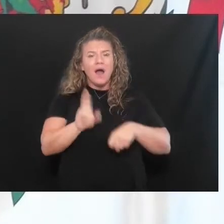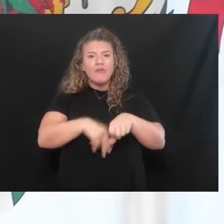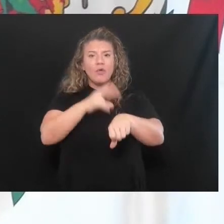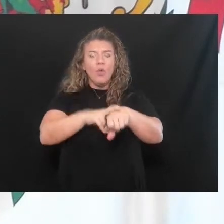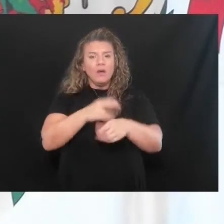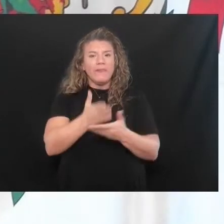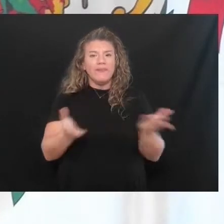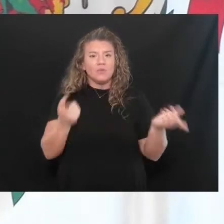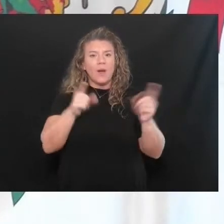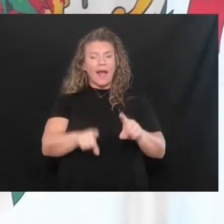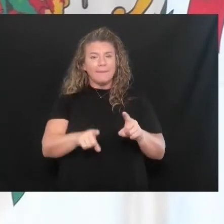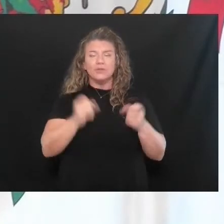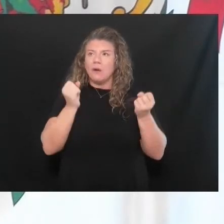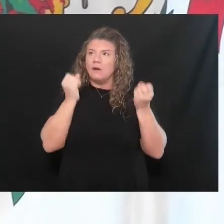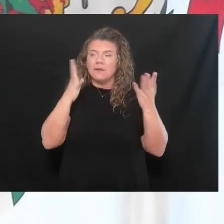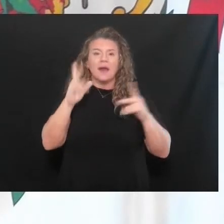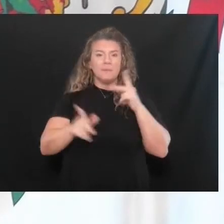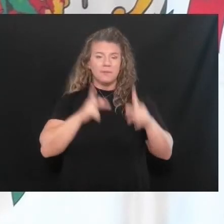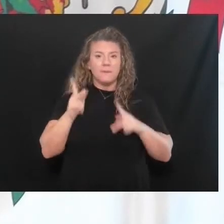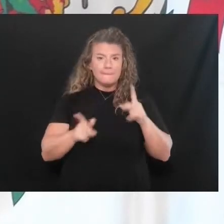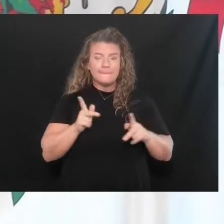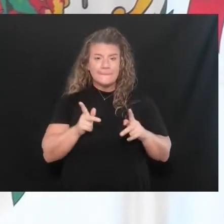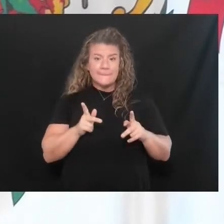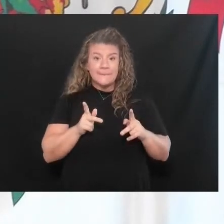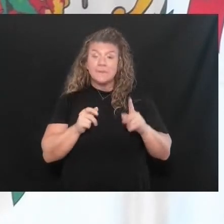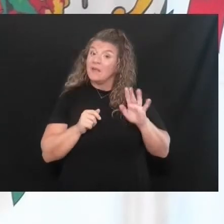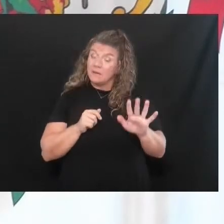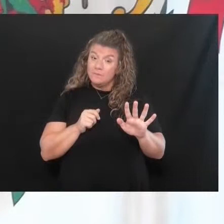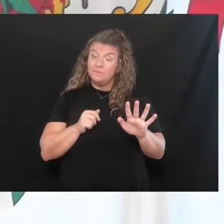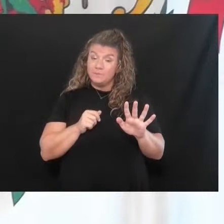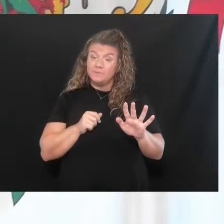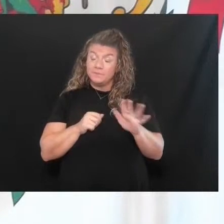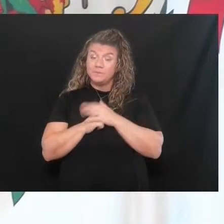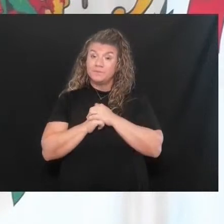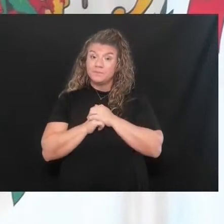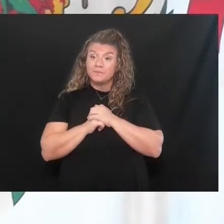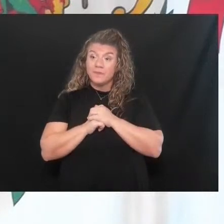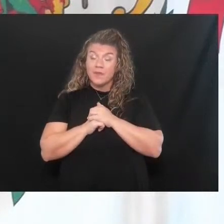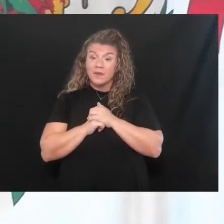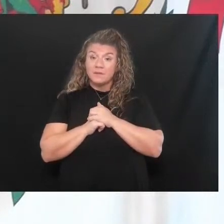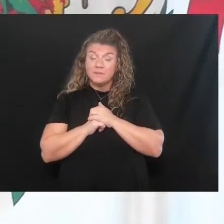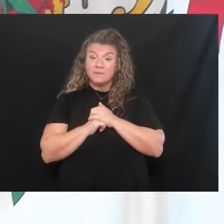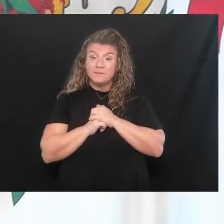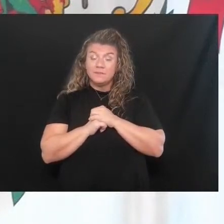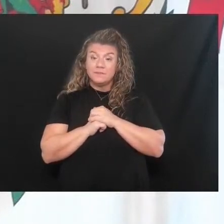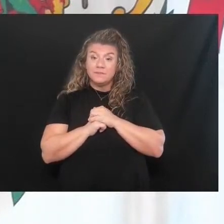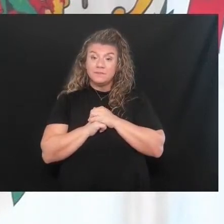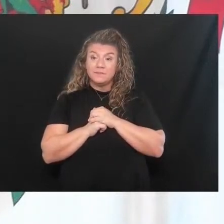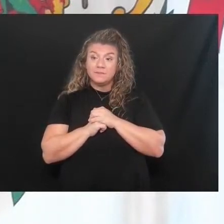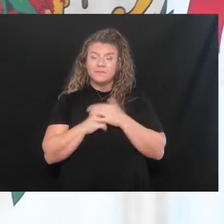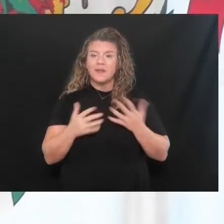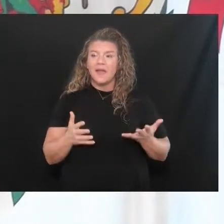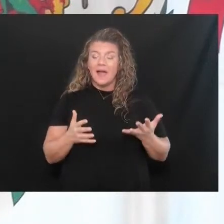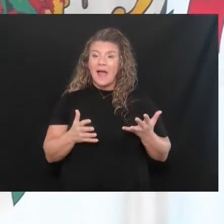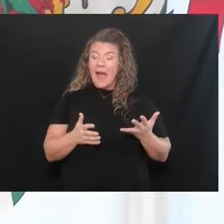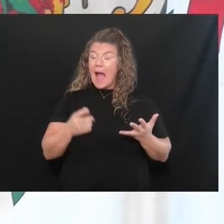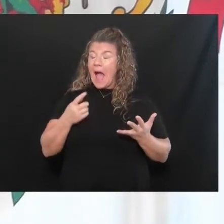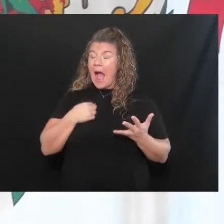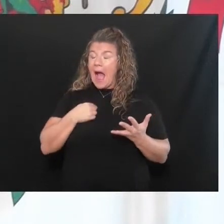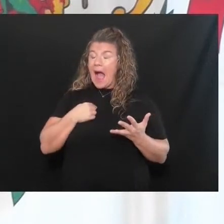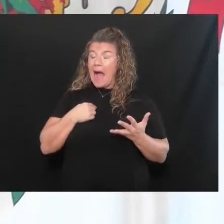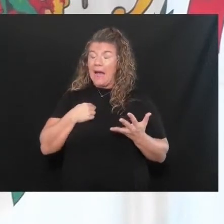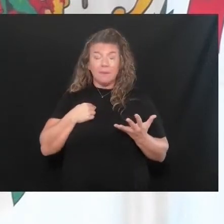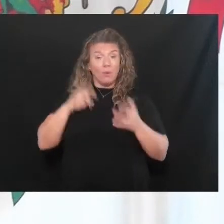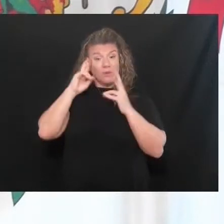to happen to a bunch of them. Now, so I'm respectful in